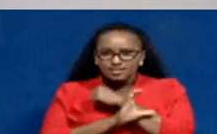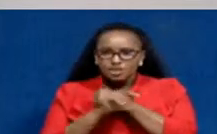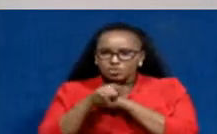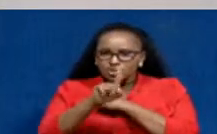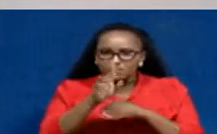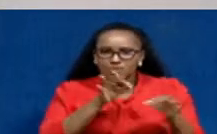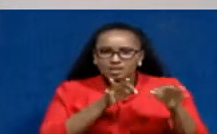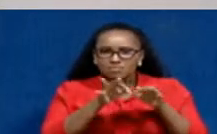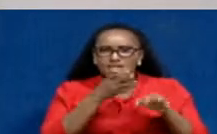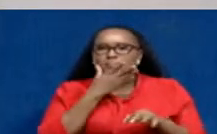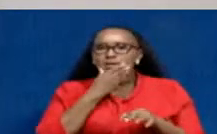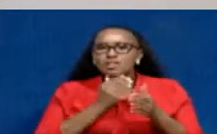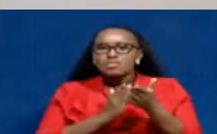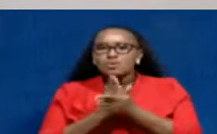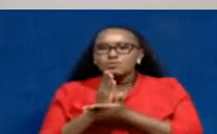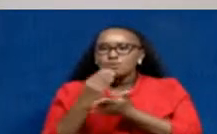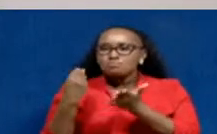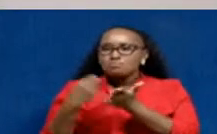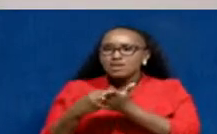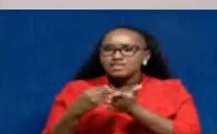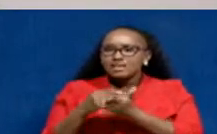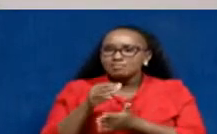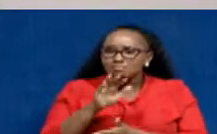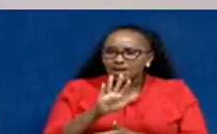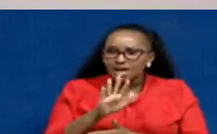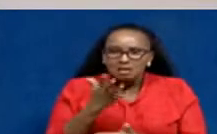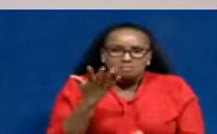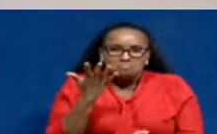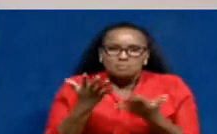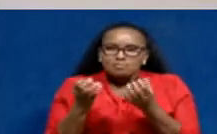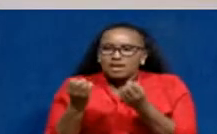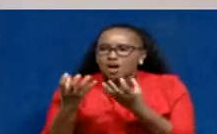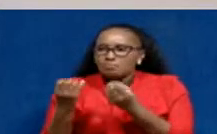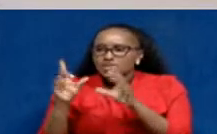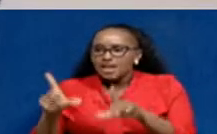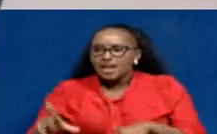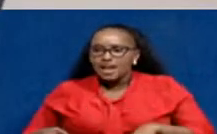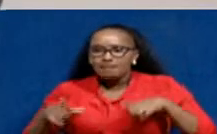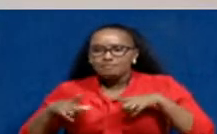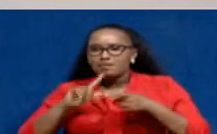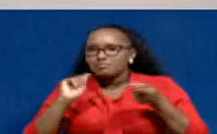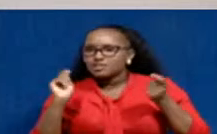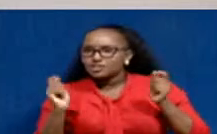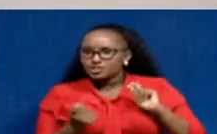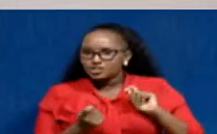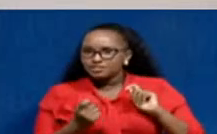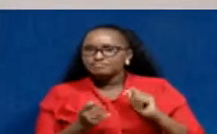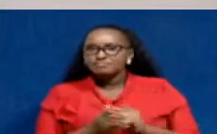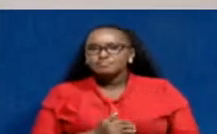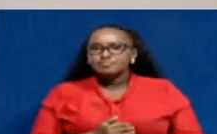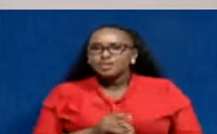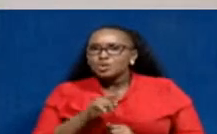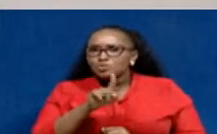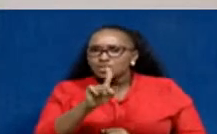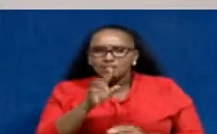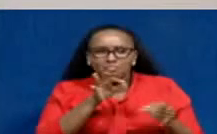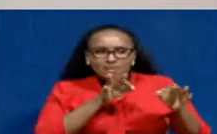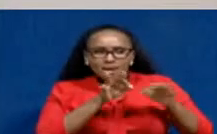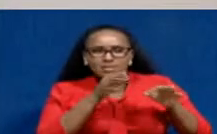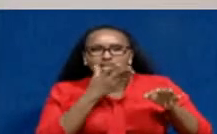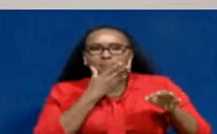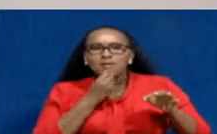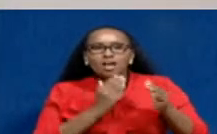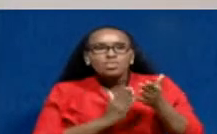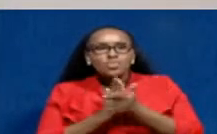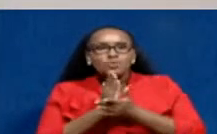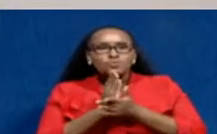measure a man by his financial exploits or by how many lives he touched? Do you measure a man by